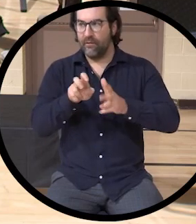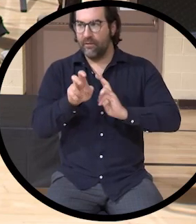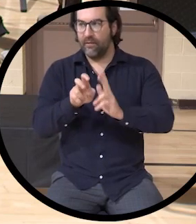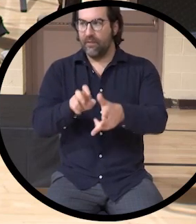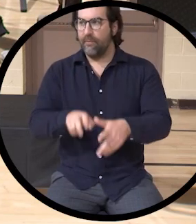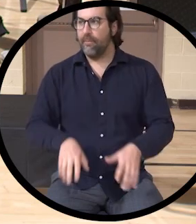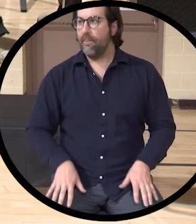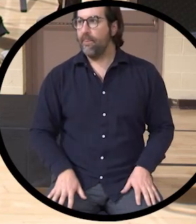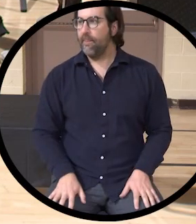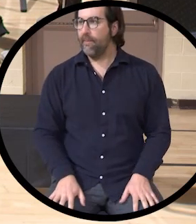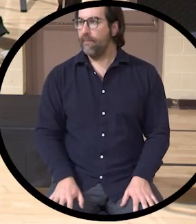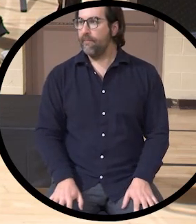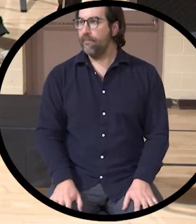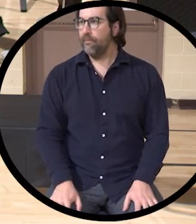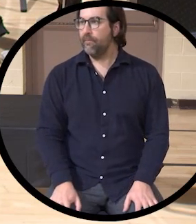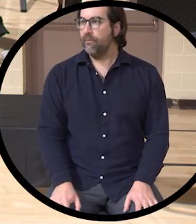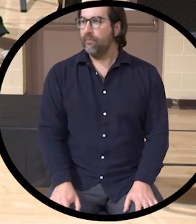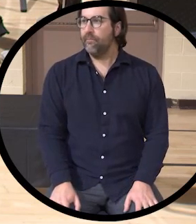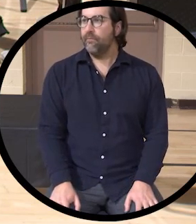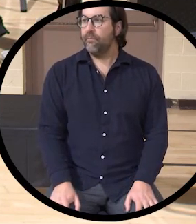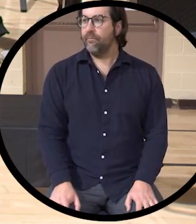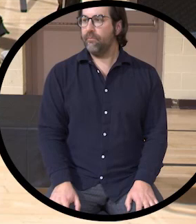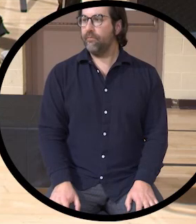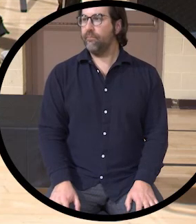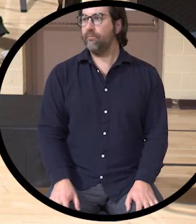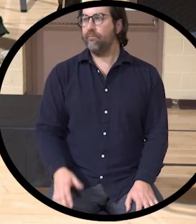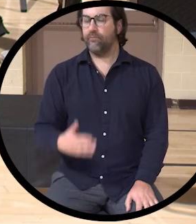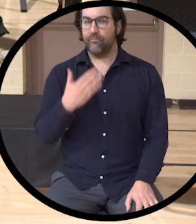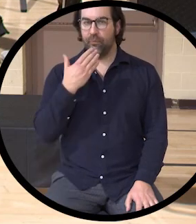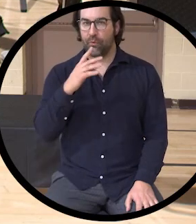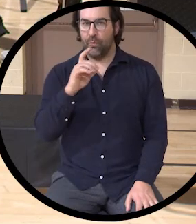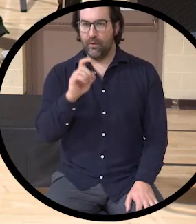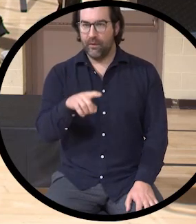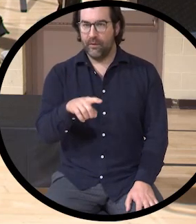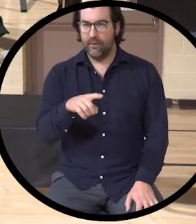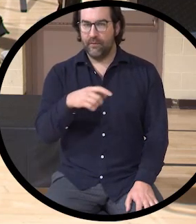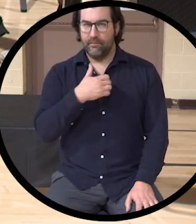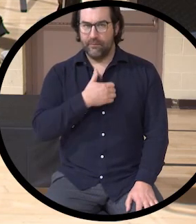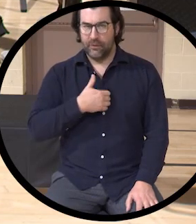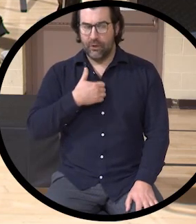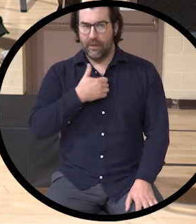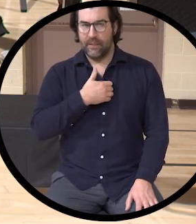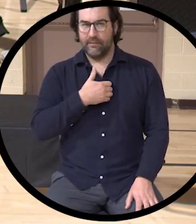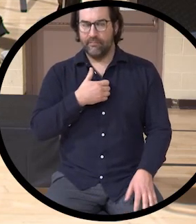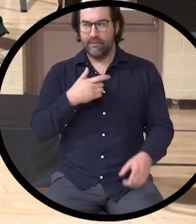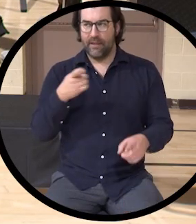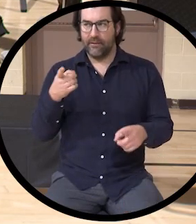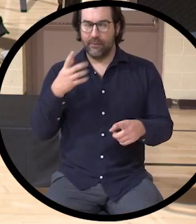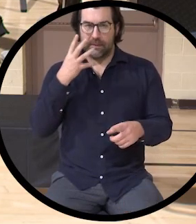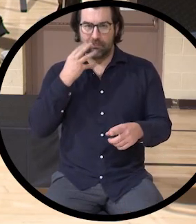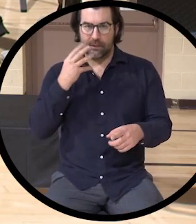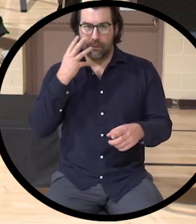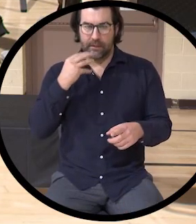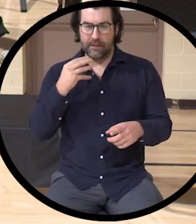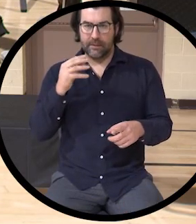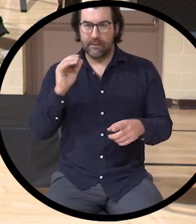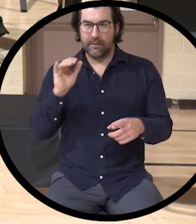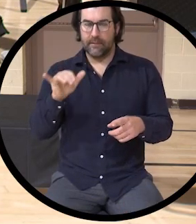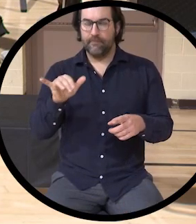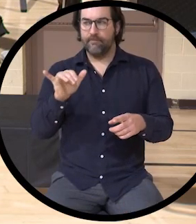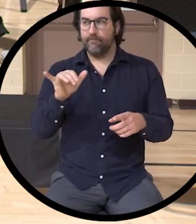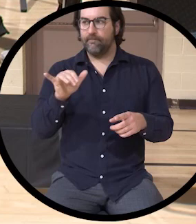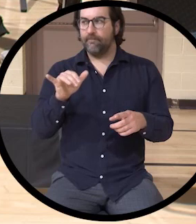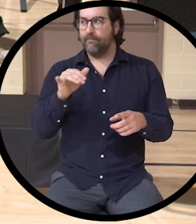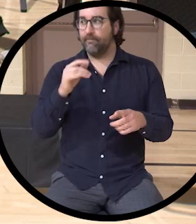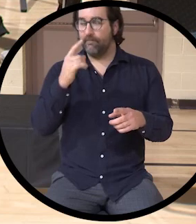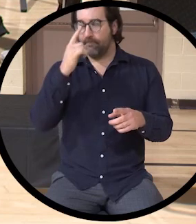Okay. Yeah. Thank you for that thoughtful question. I am sorry that happened to you. I